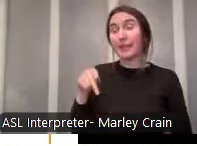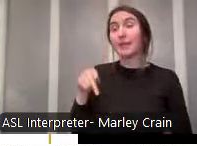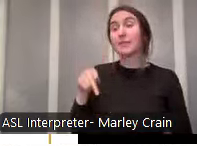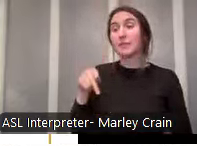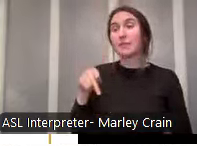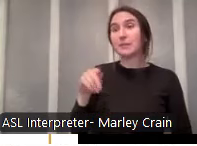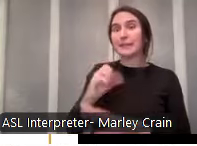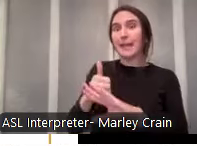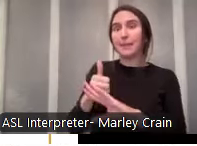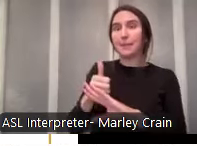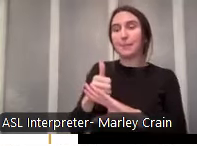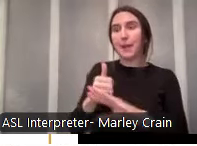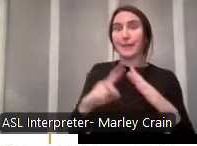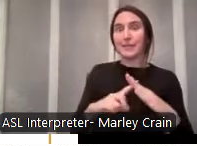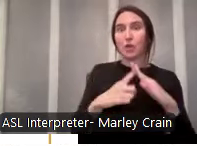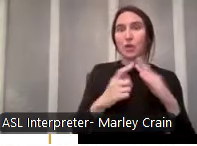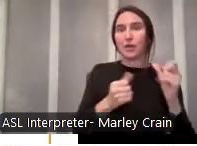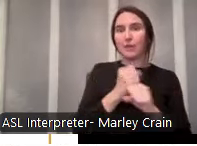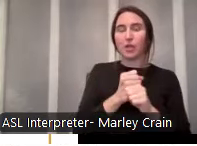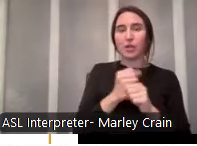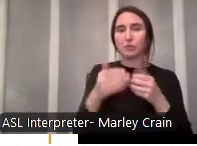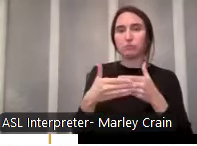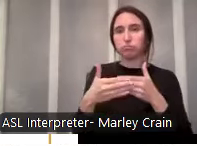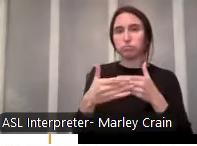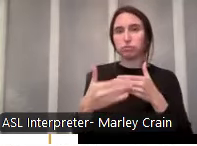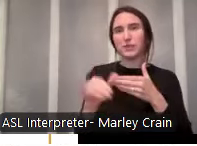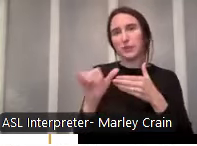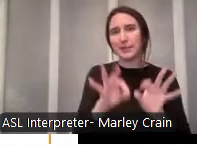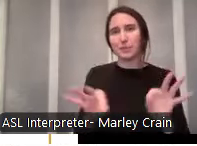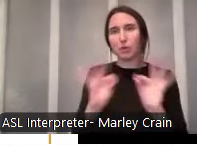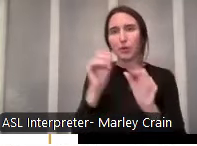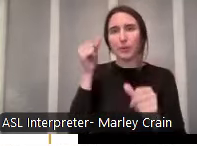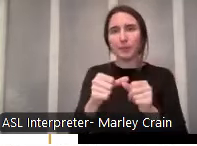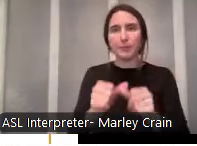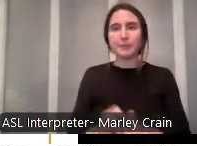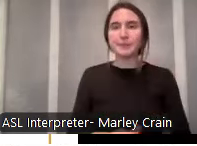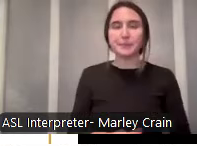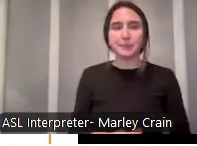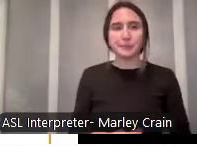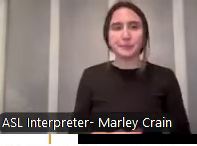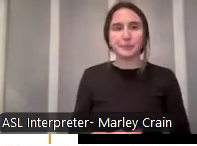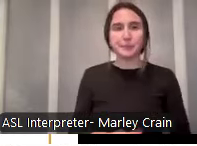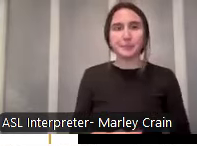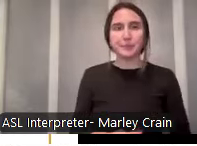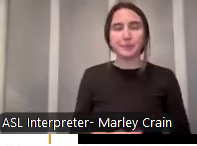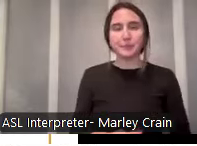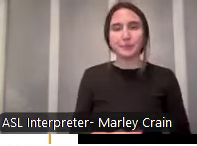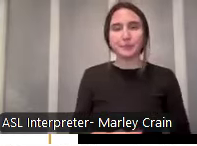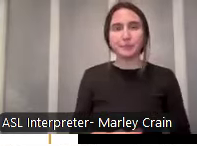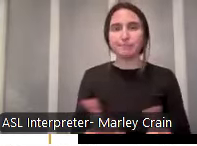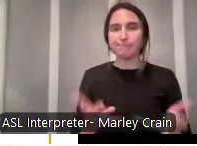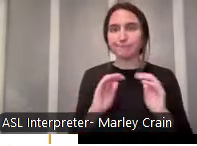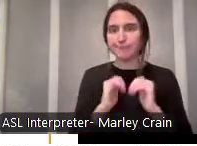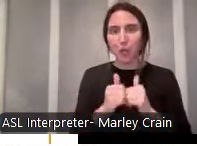year. So that's a really important thing to keep in mind. And one thing that comes up is, how do I know if I